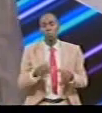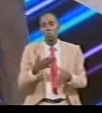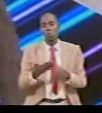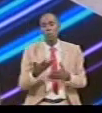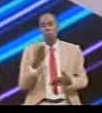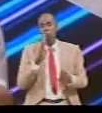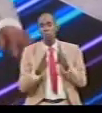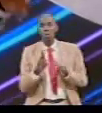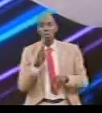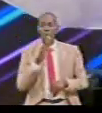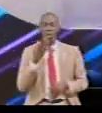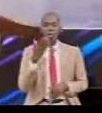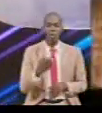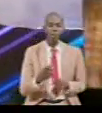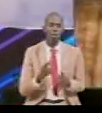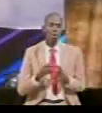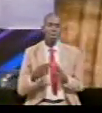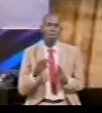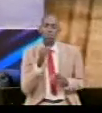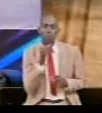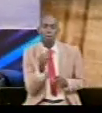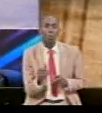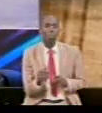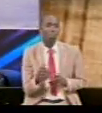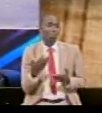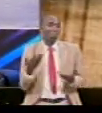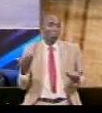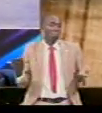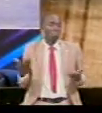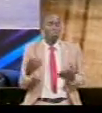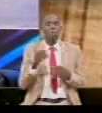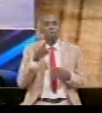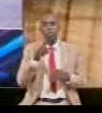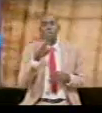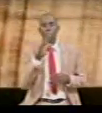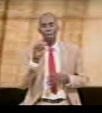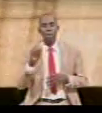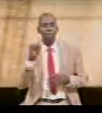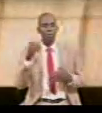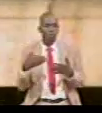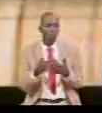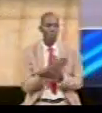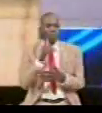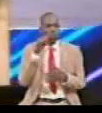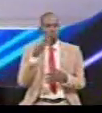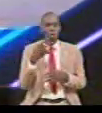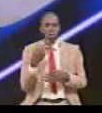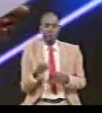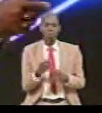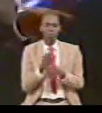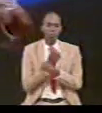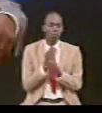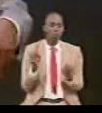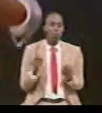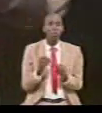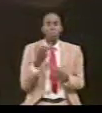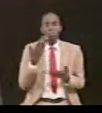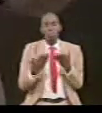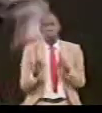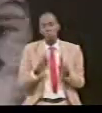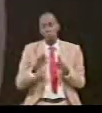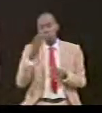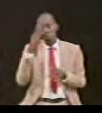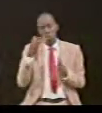You're a woman of conviction. Whether people will know it or not, you're a new creature. And all things are passed away,